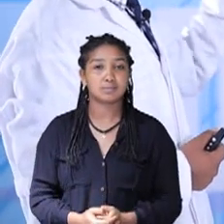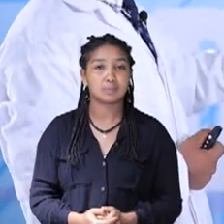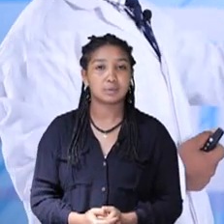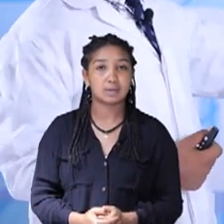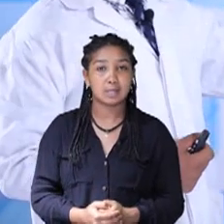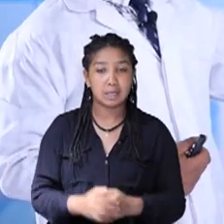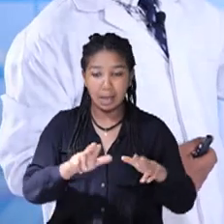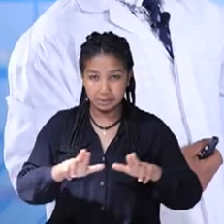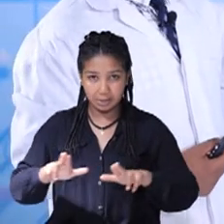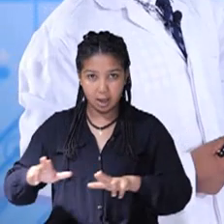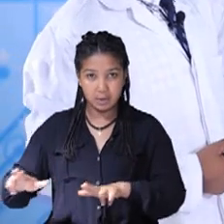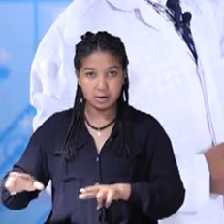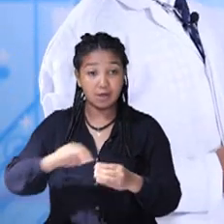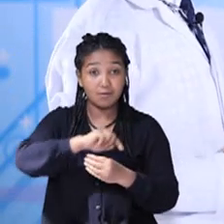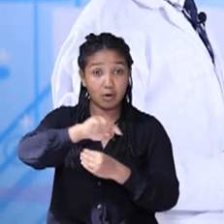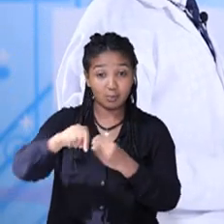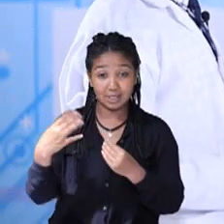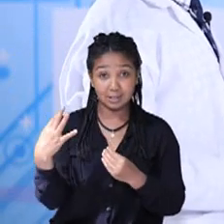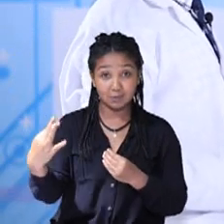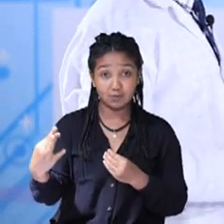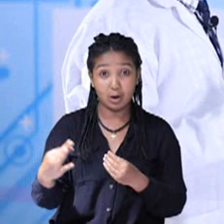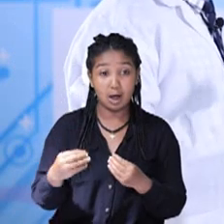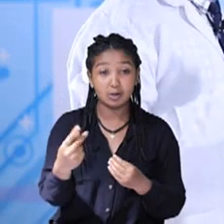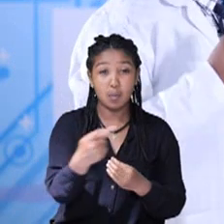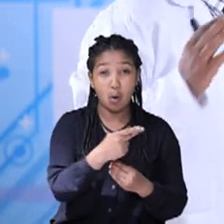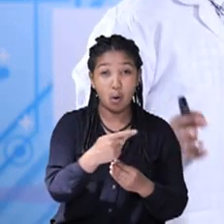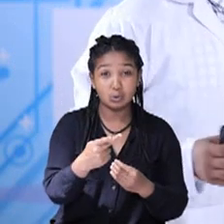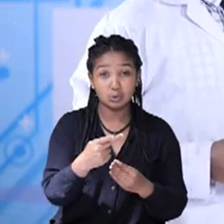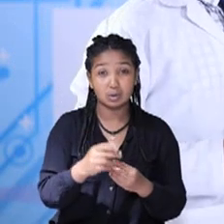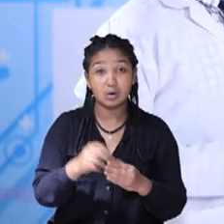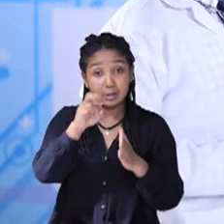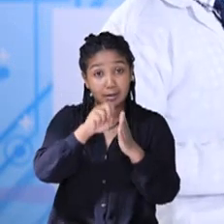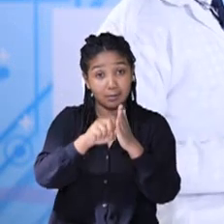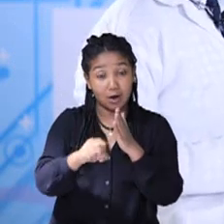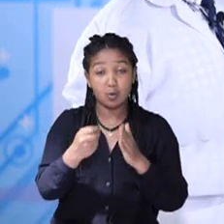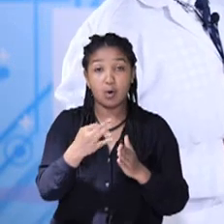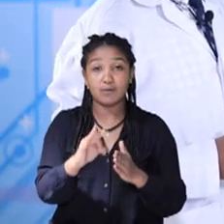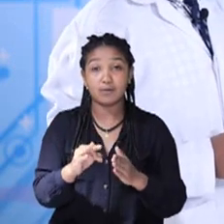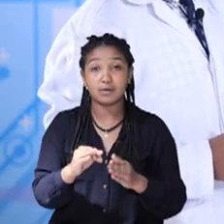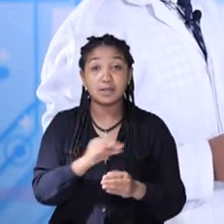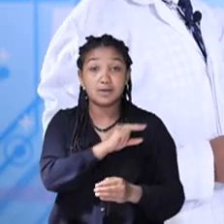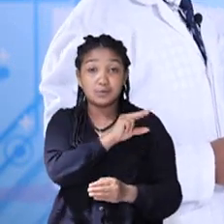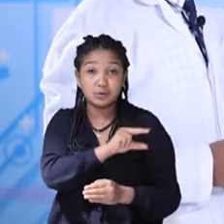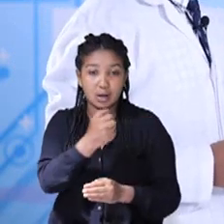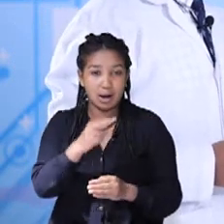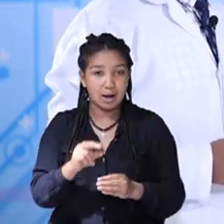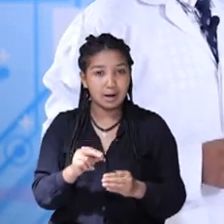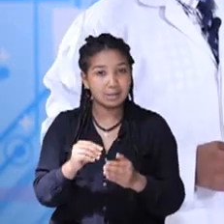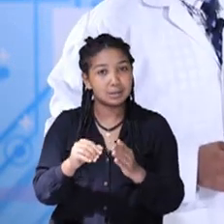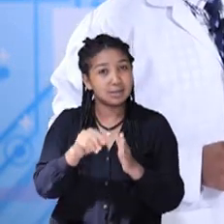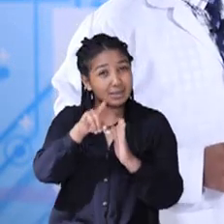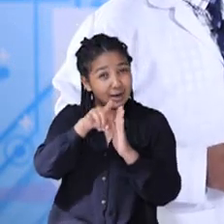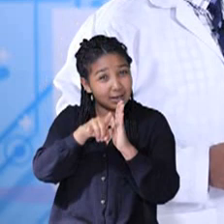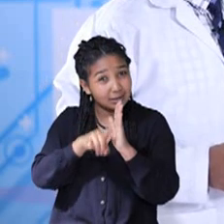in a stable environment, individuals at both ranges of the value of a feature are the least